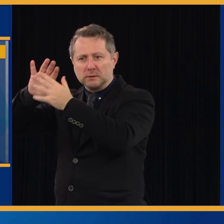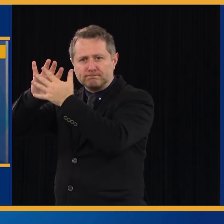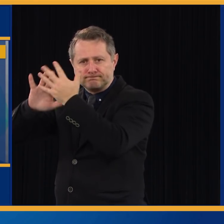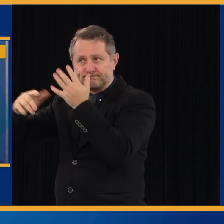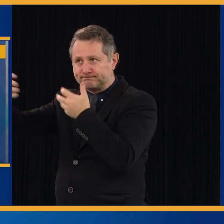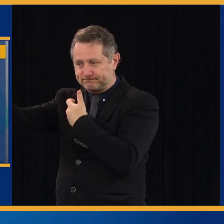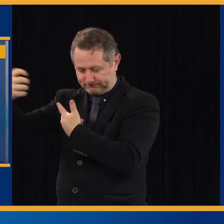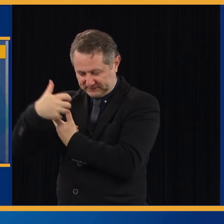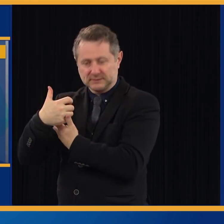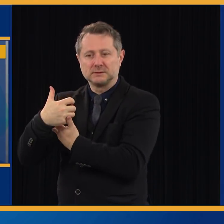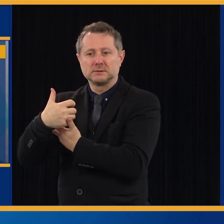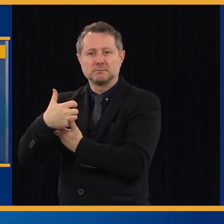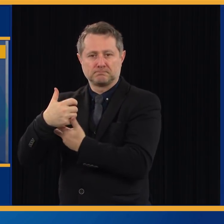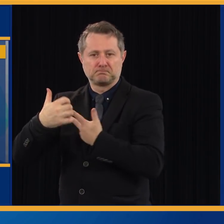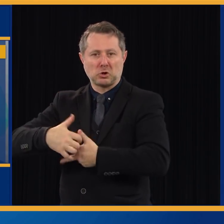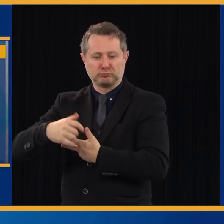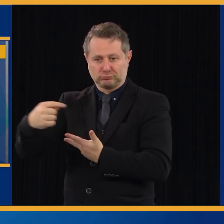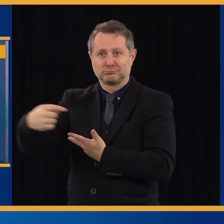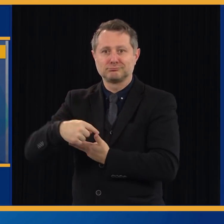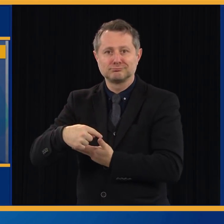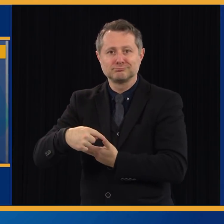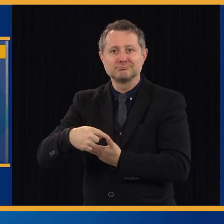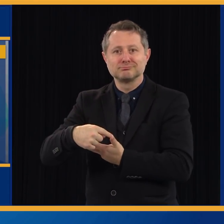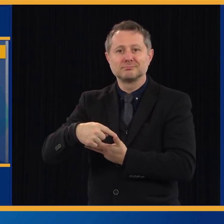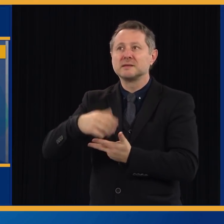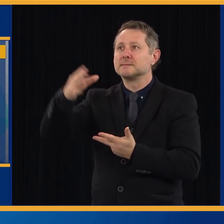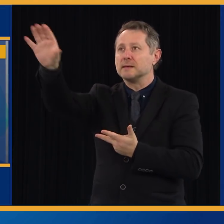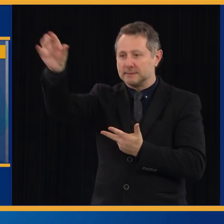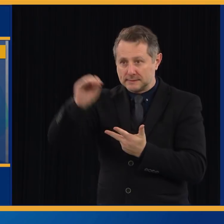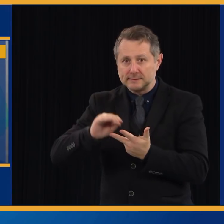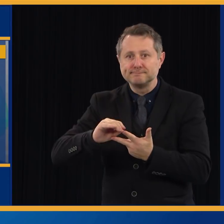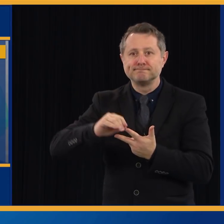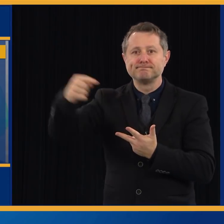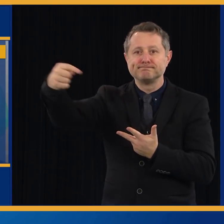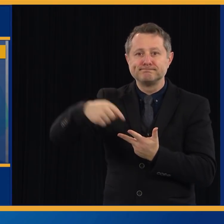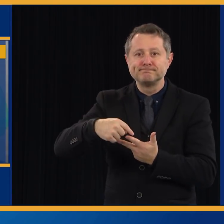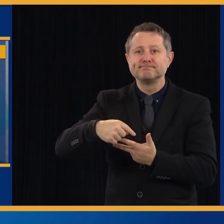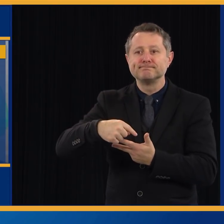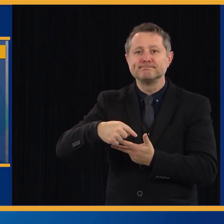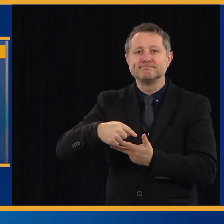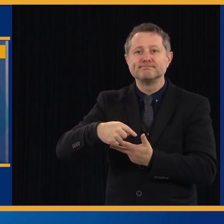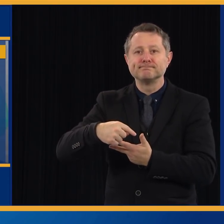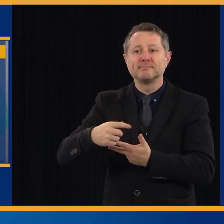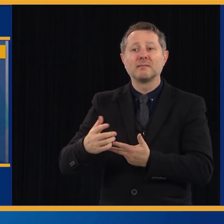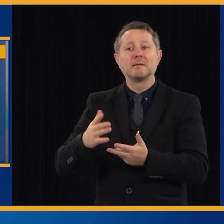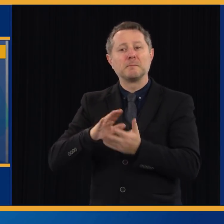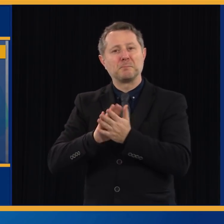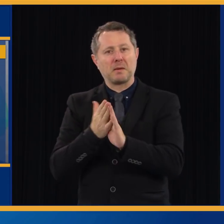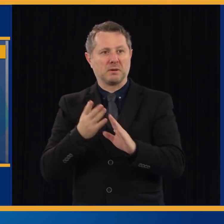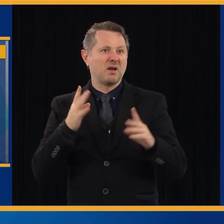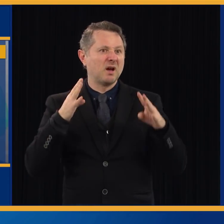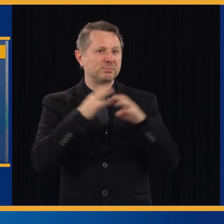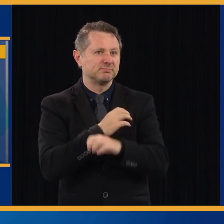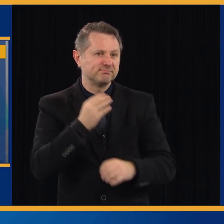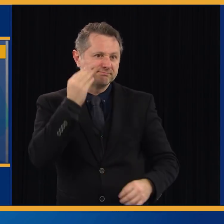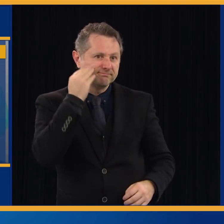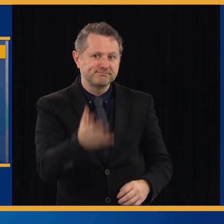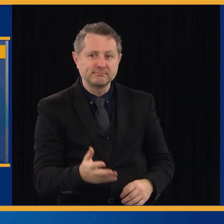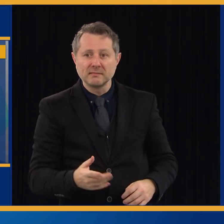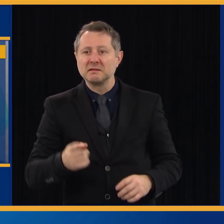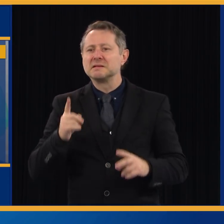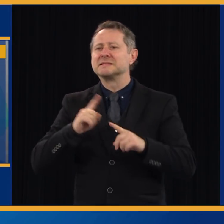machine, okay? So it gets very complicated quickly. There are different, what they call